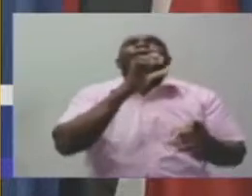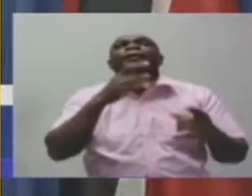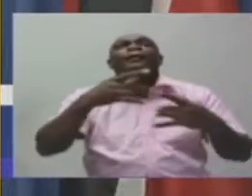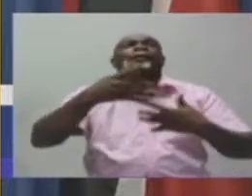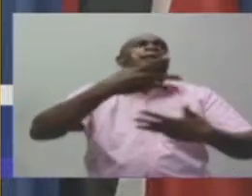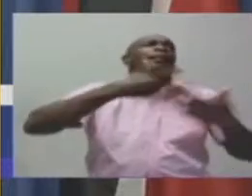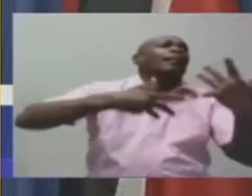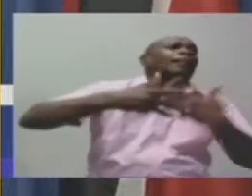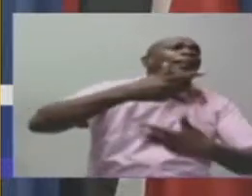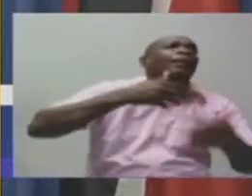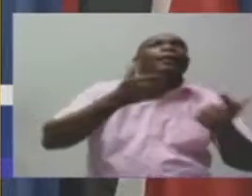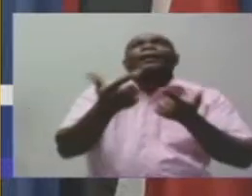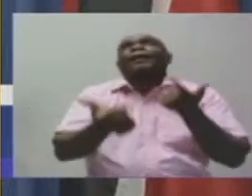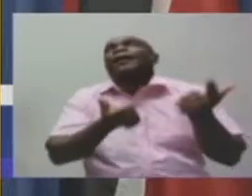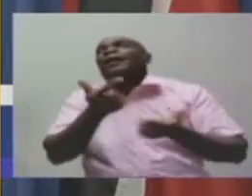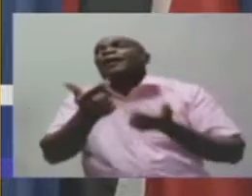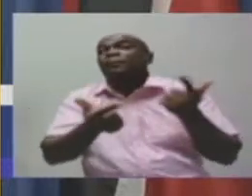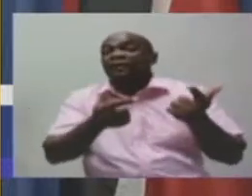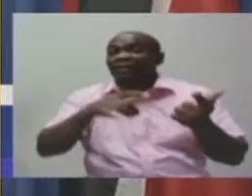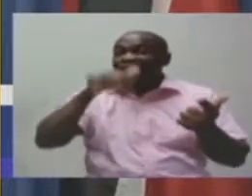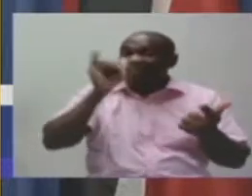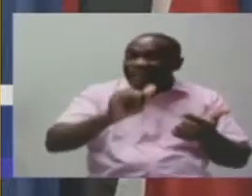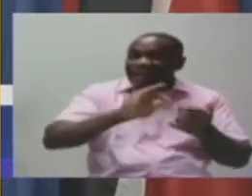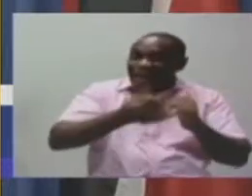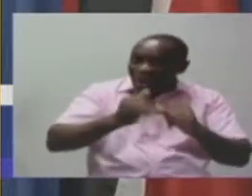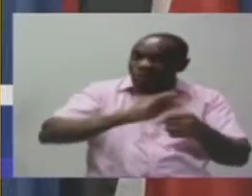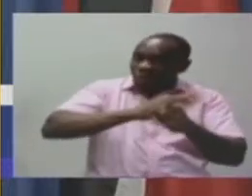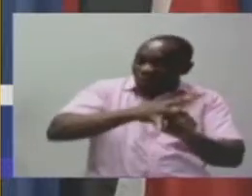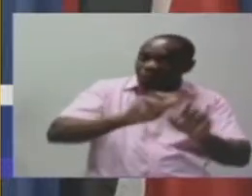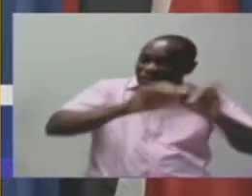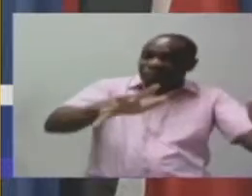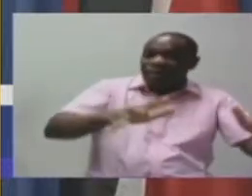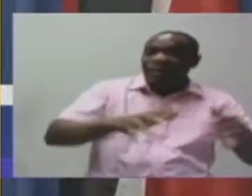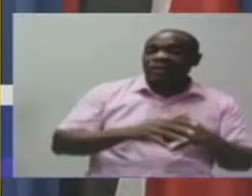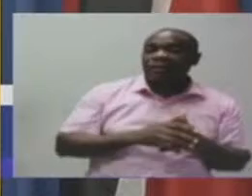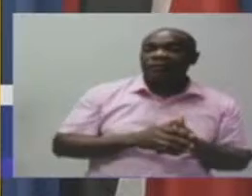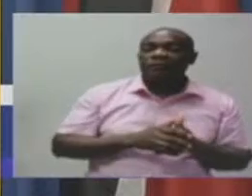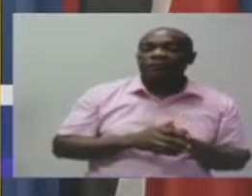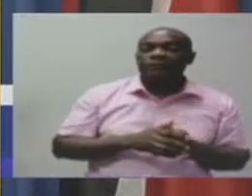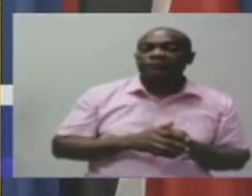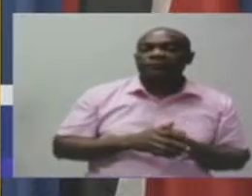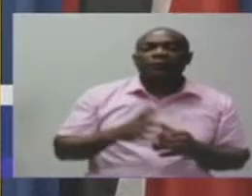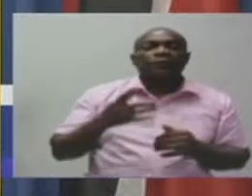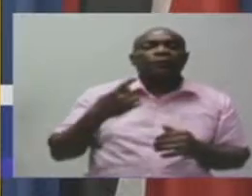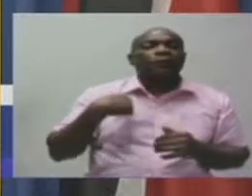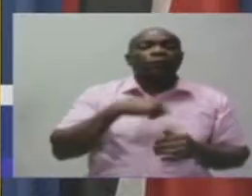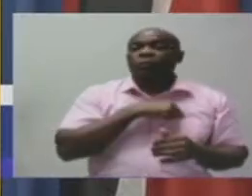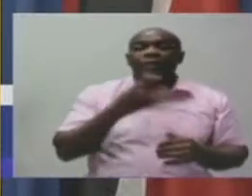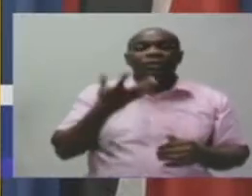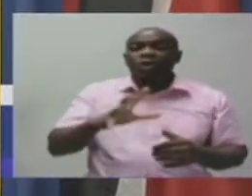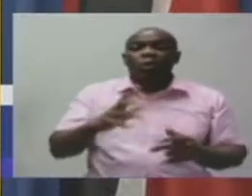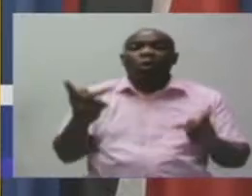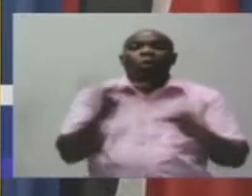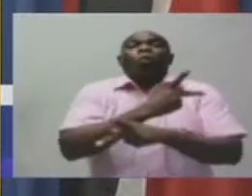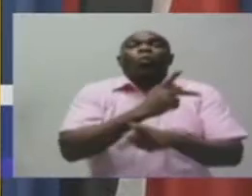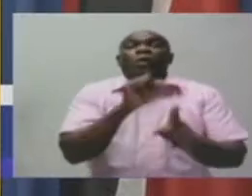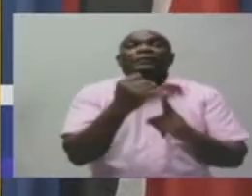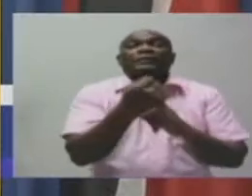desperate situation. Don't let it become more desperate and then look for somebody